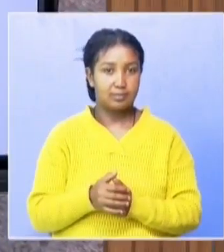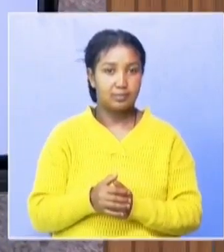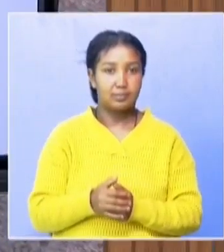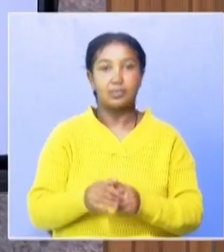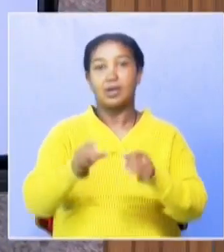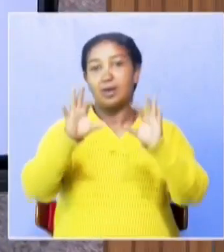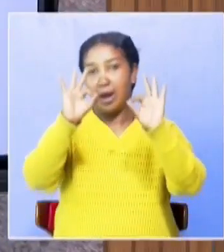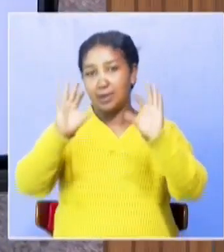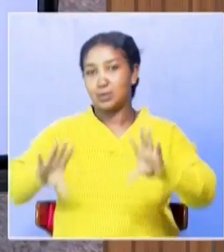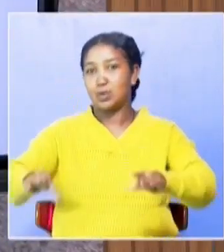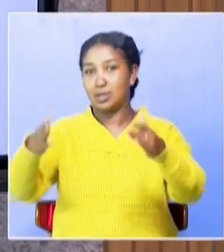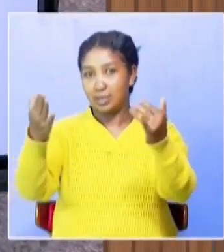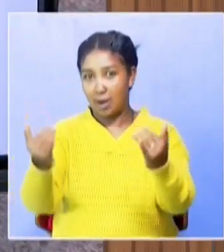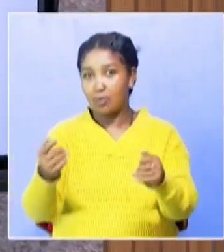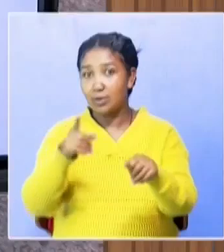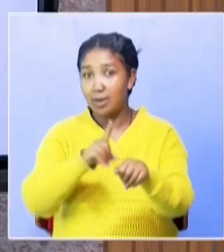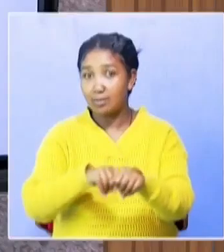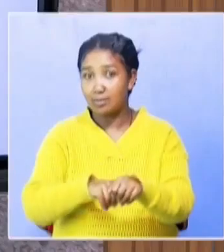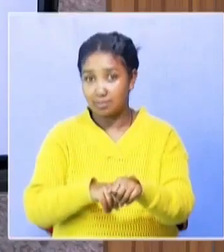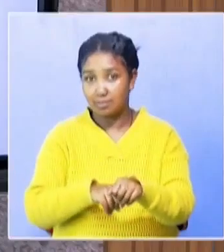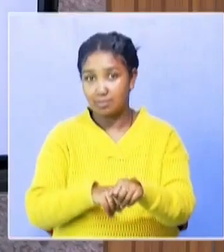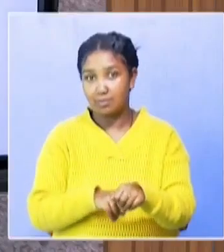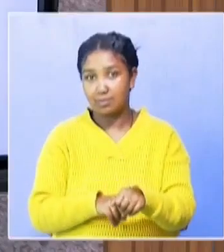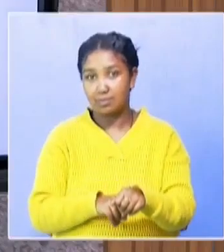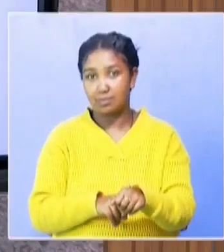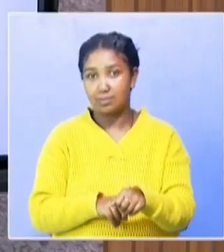Nice student. Now it is time to talk about